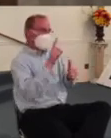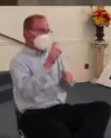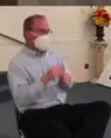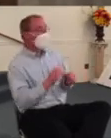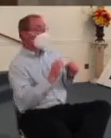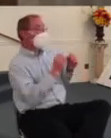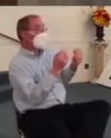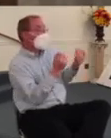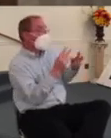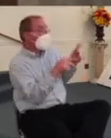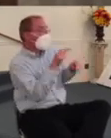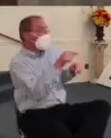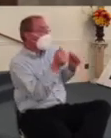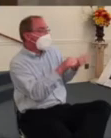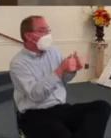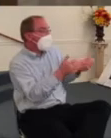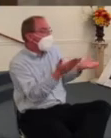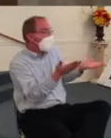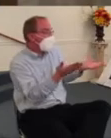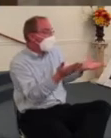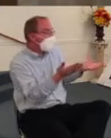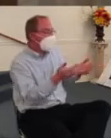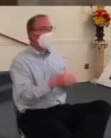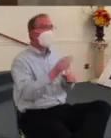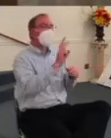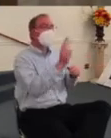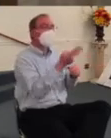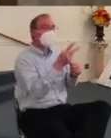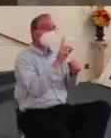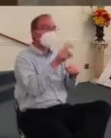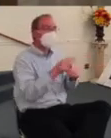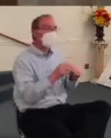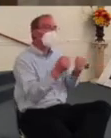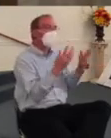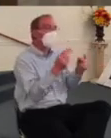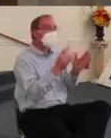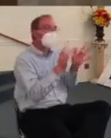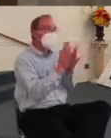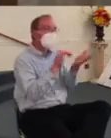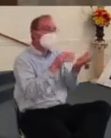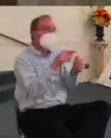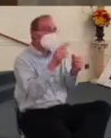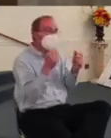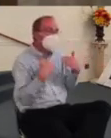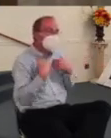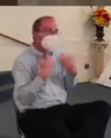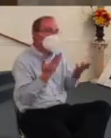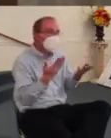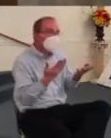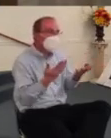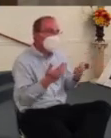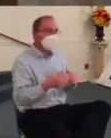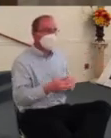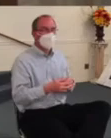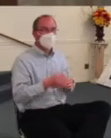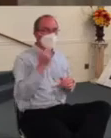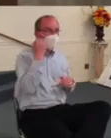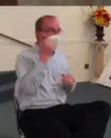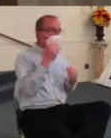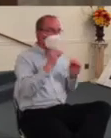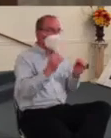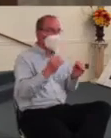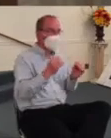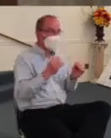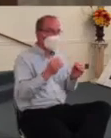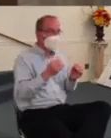how many Bible studies have you had? And you'd hang your head if you hadn't had any of either one.